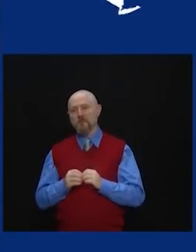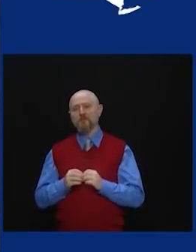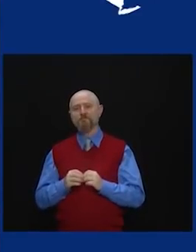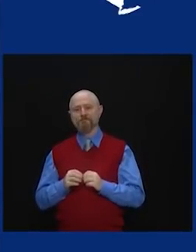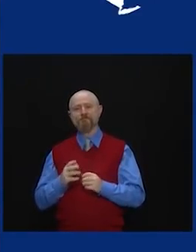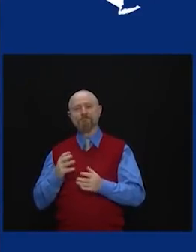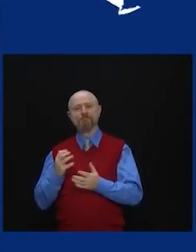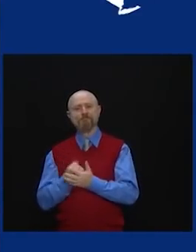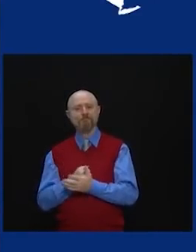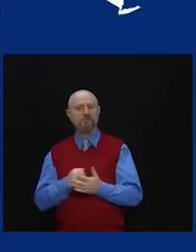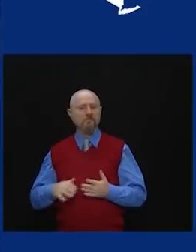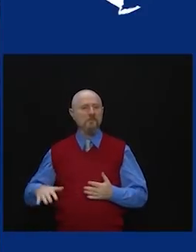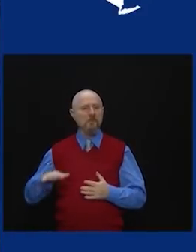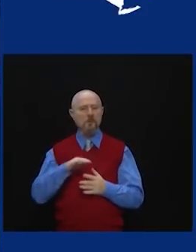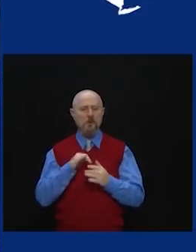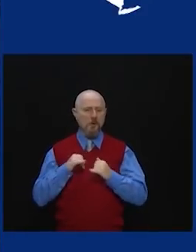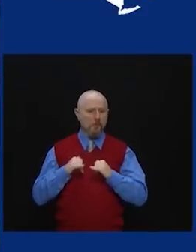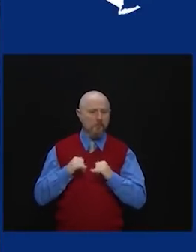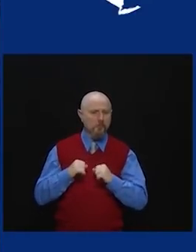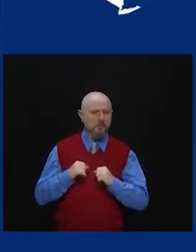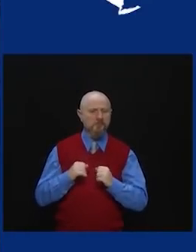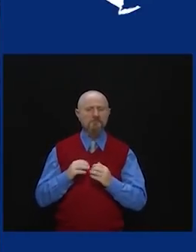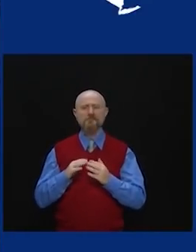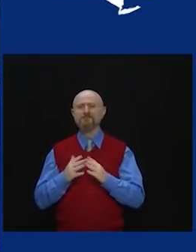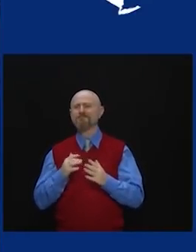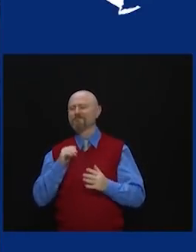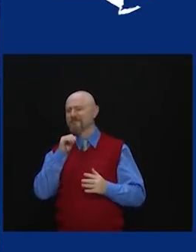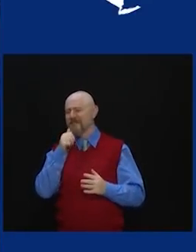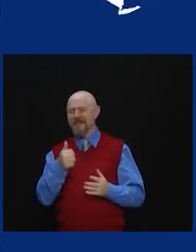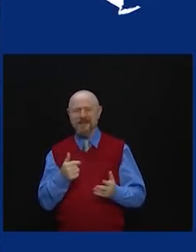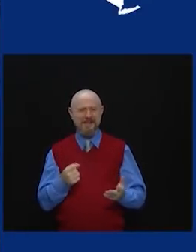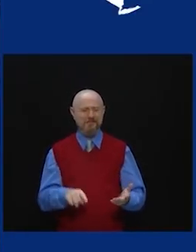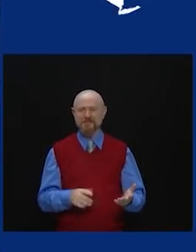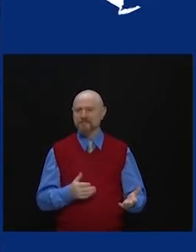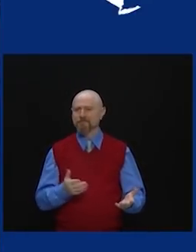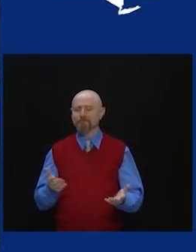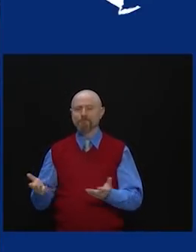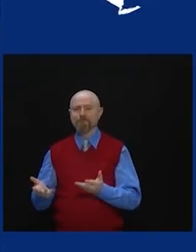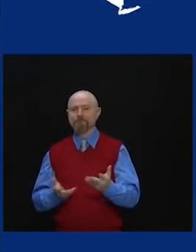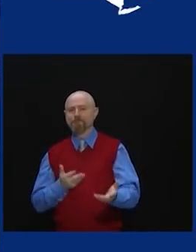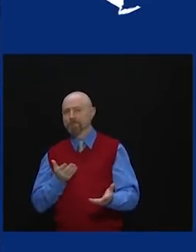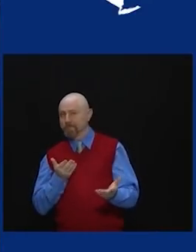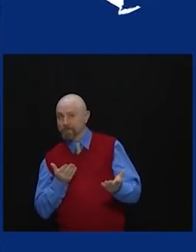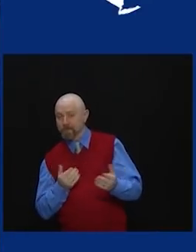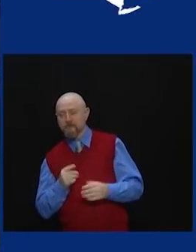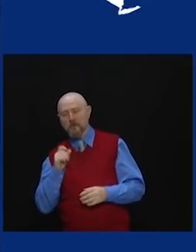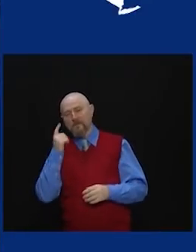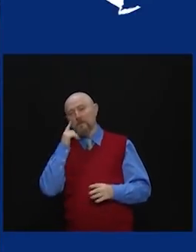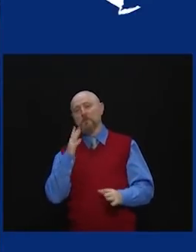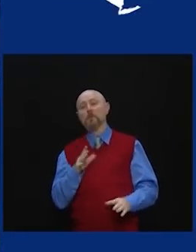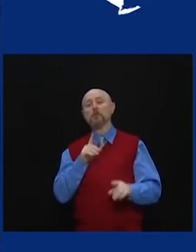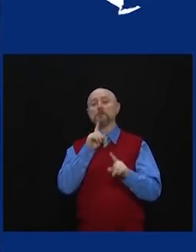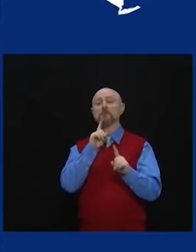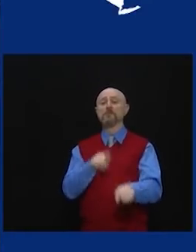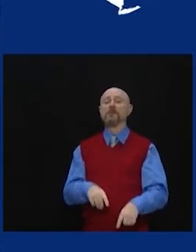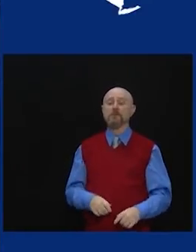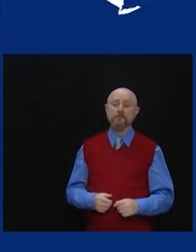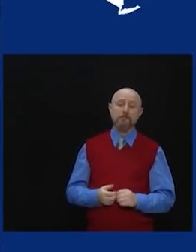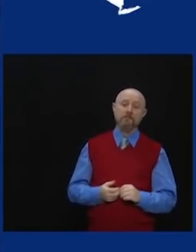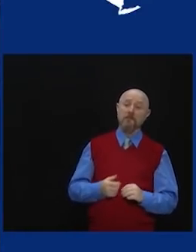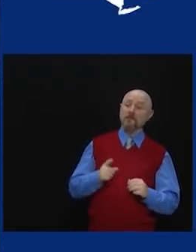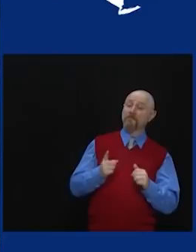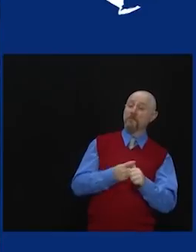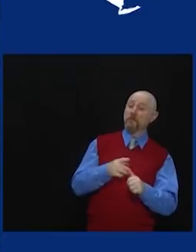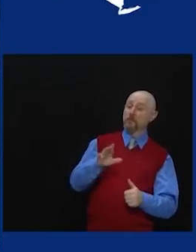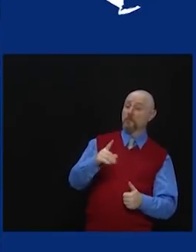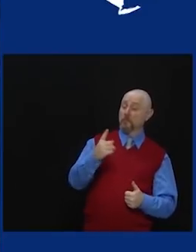to happen? With respect to your first question, Peter, we have to remember, we have 95%